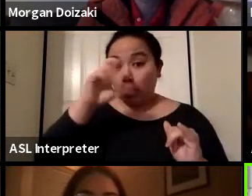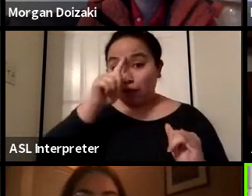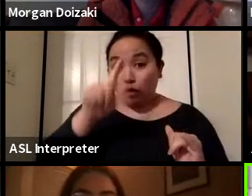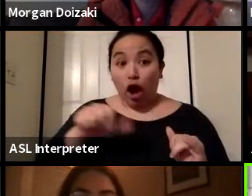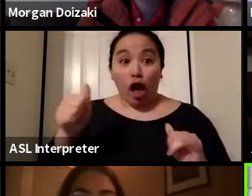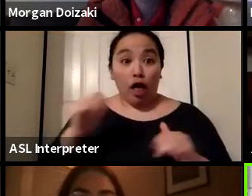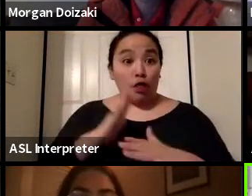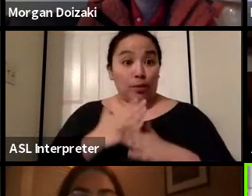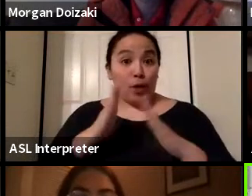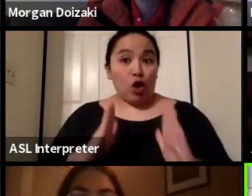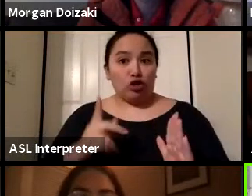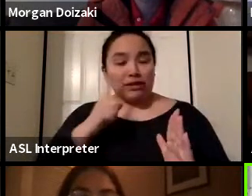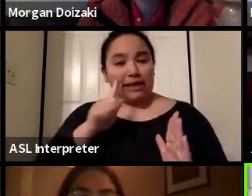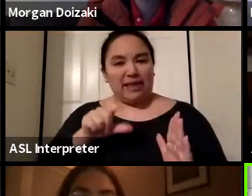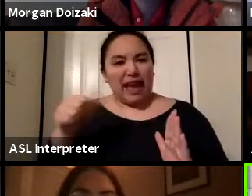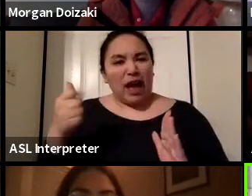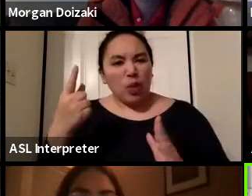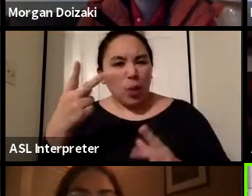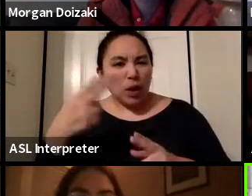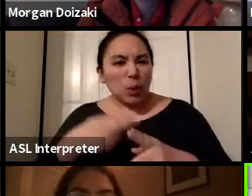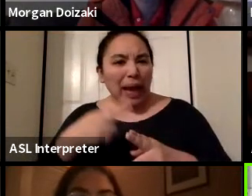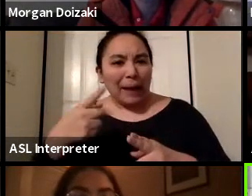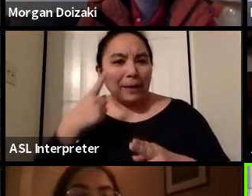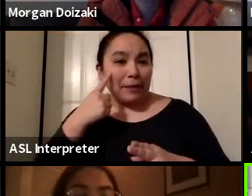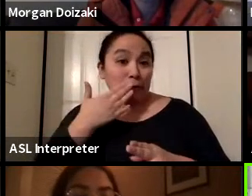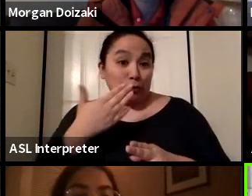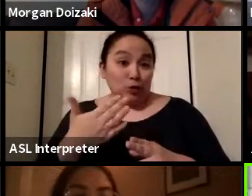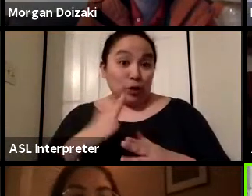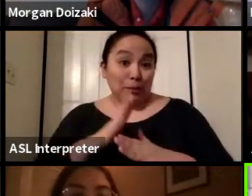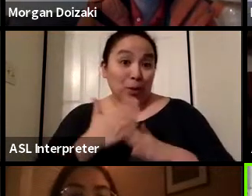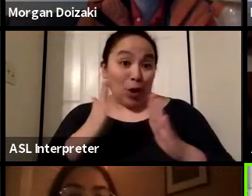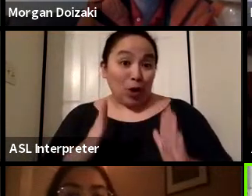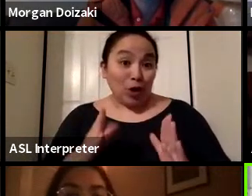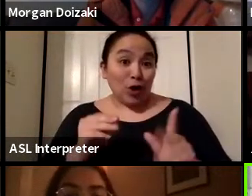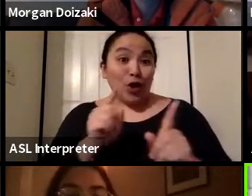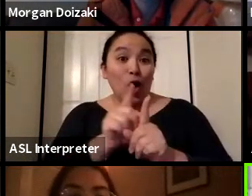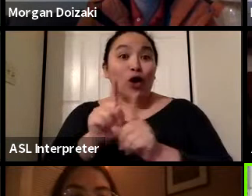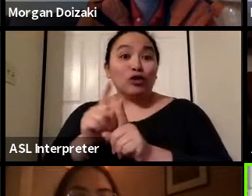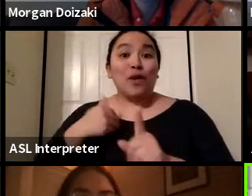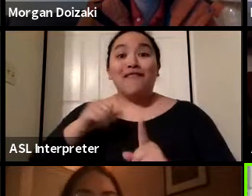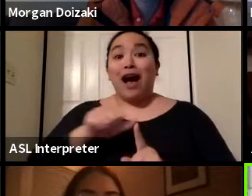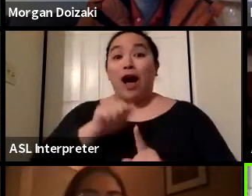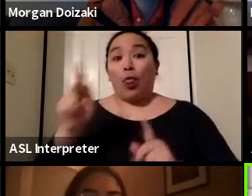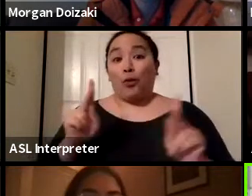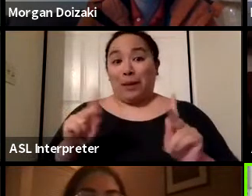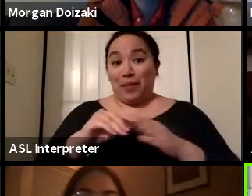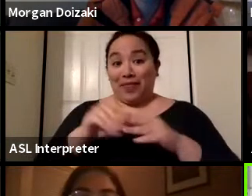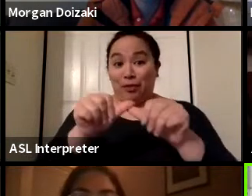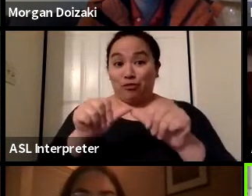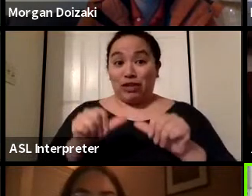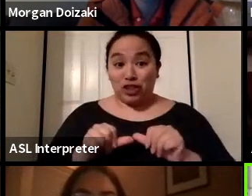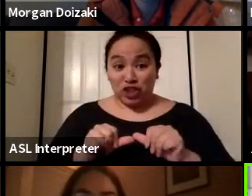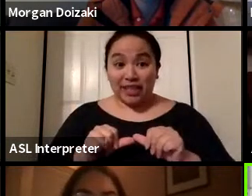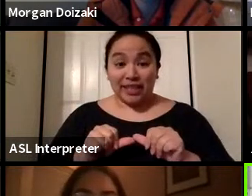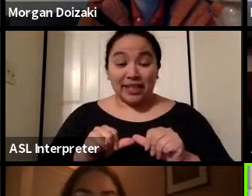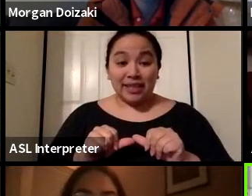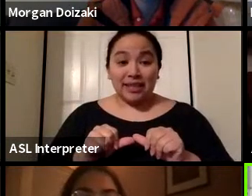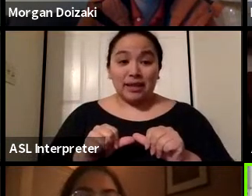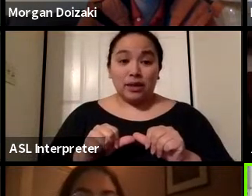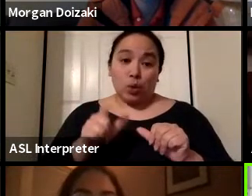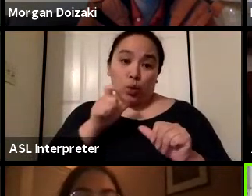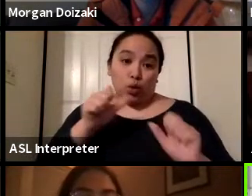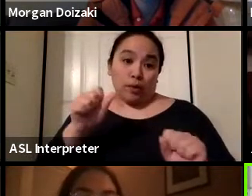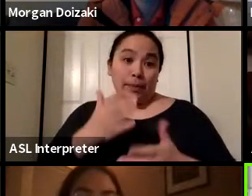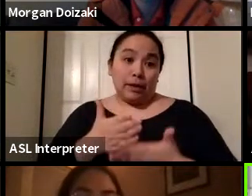think the one that you named is a great partner, but there are others in the region that certainly could be a resource to